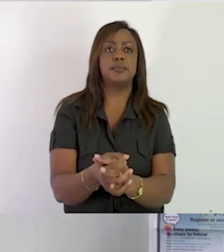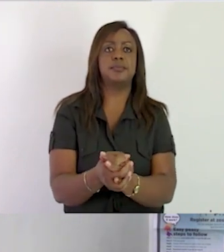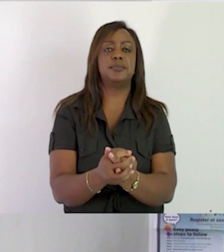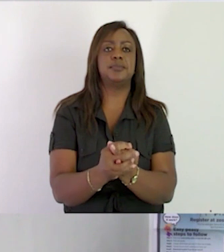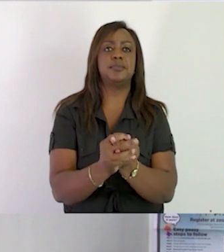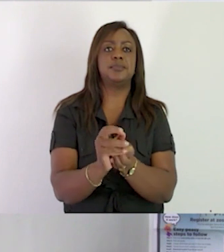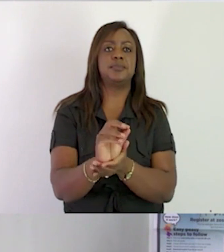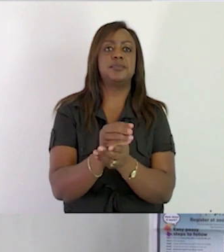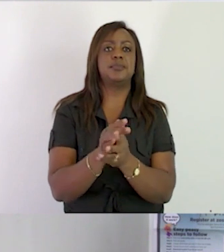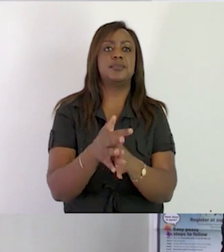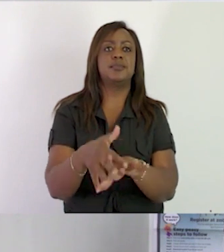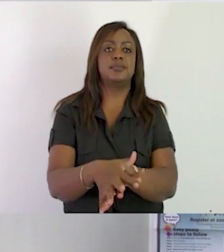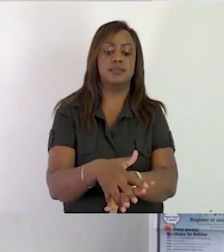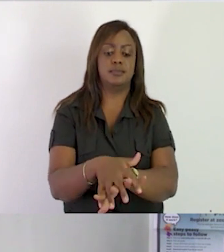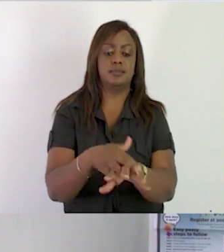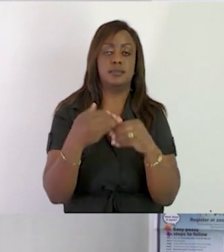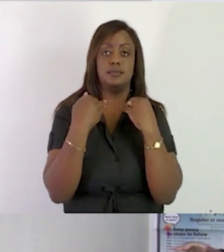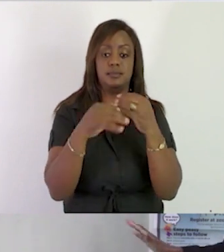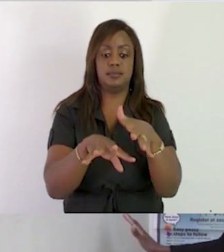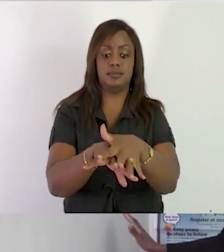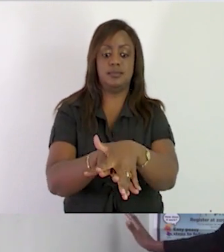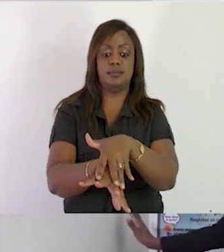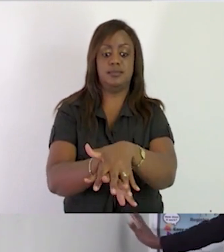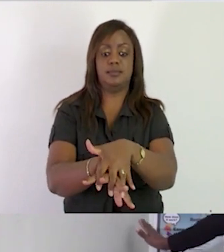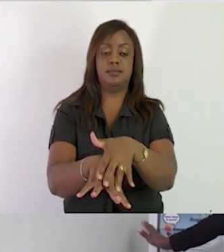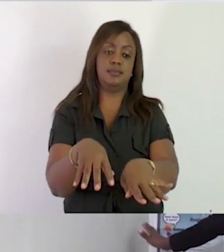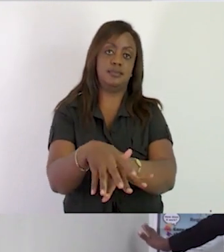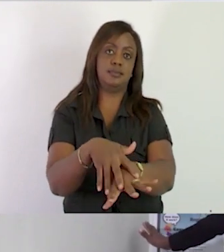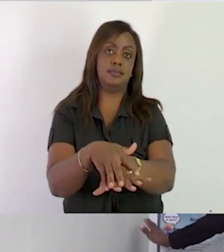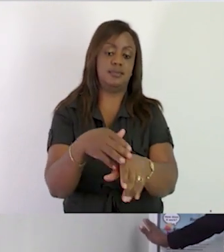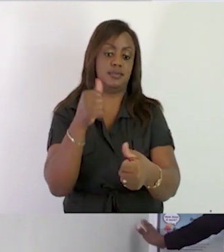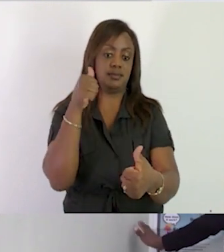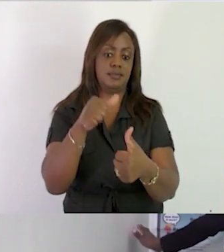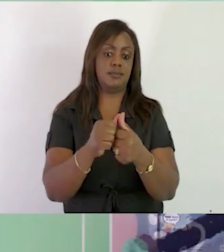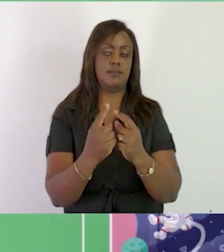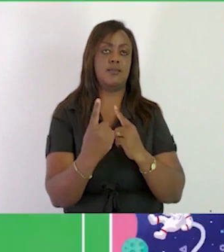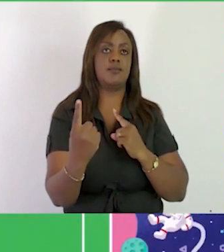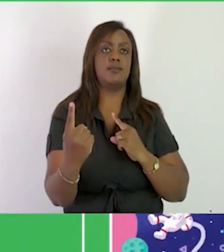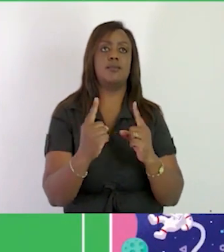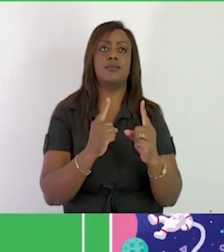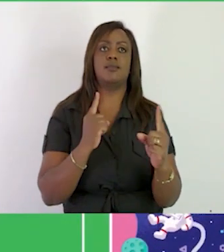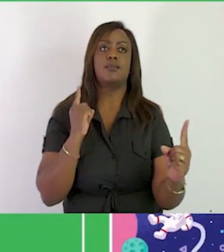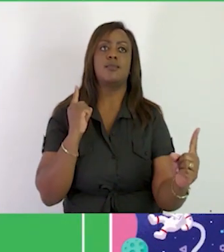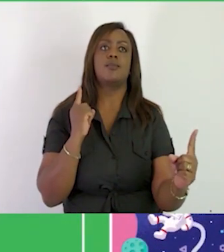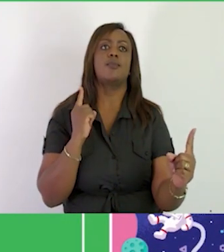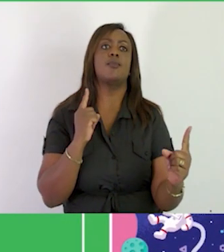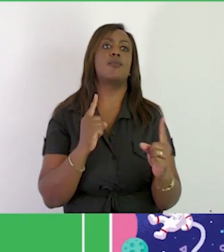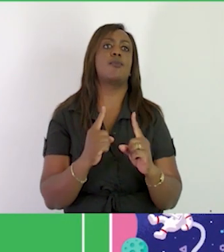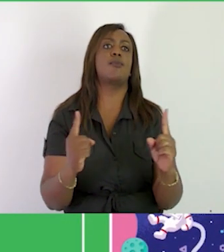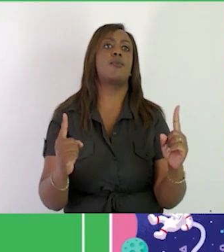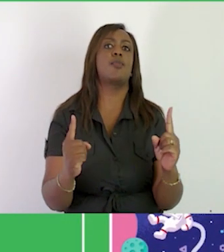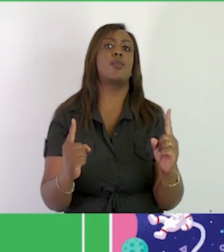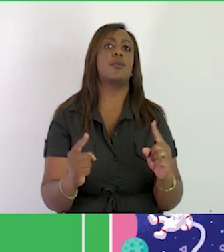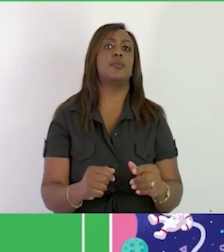in between the fingers as well. And do not forget the social distance. So